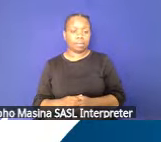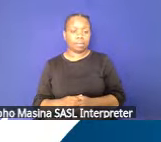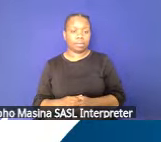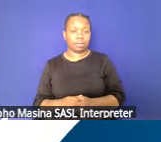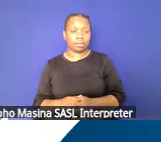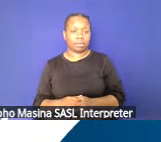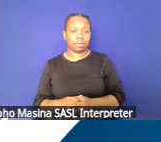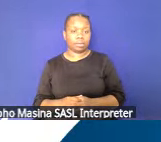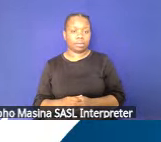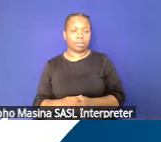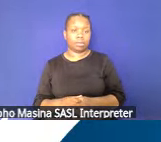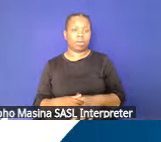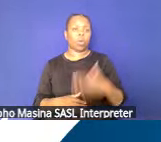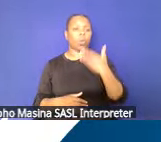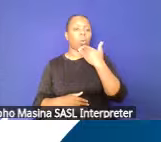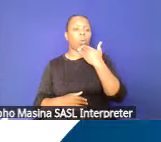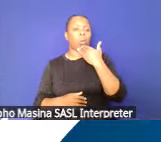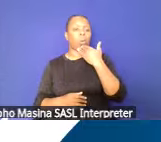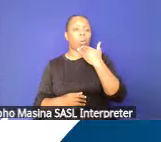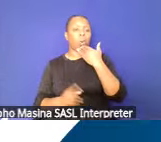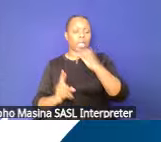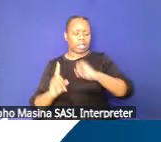Who is a spouse?